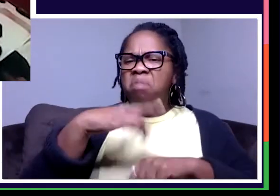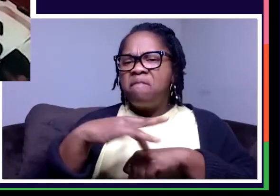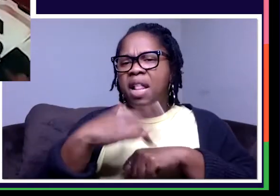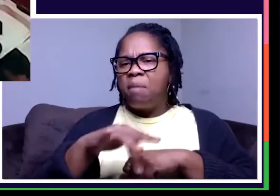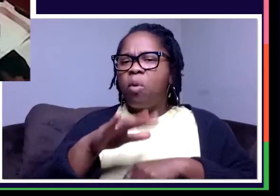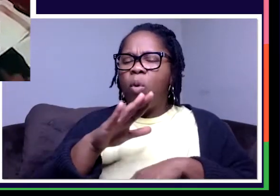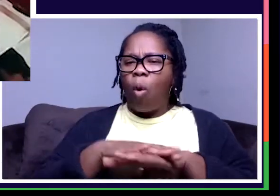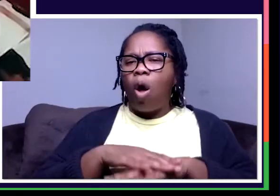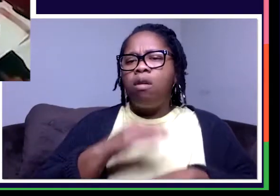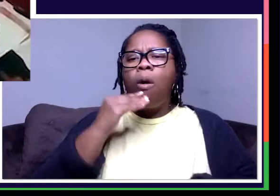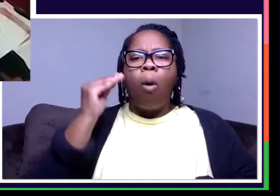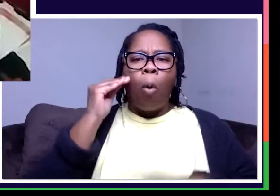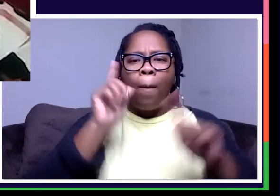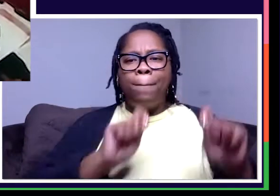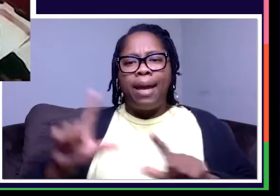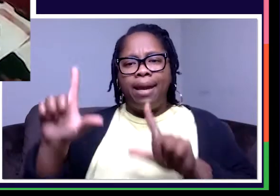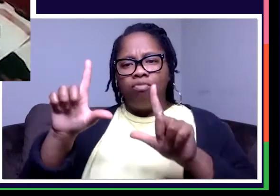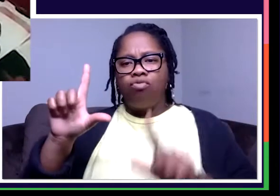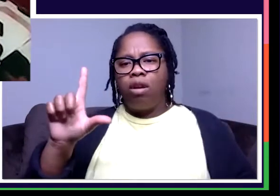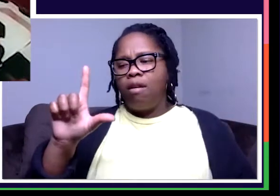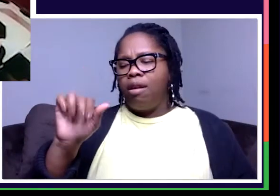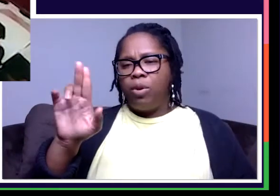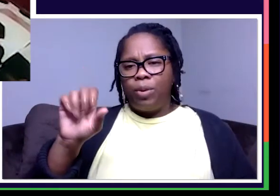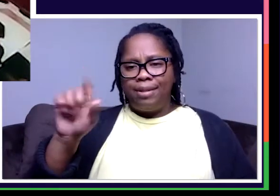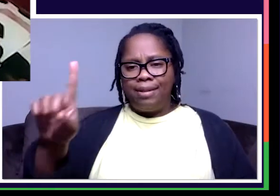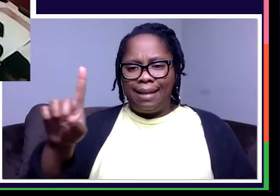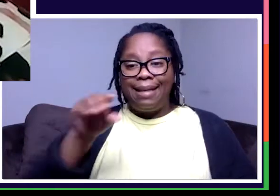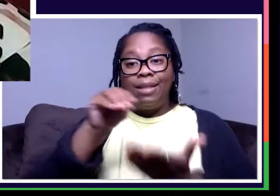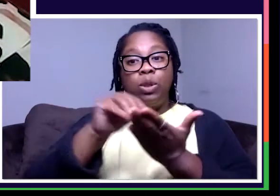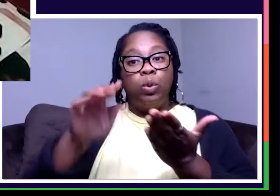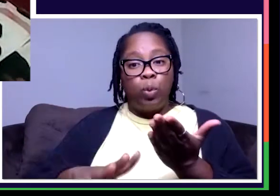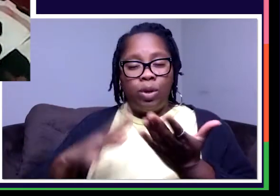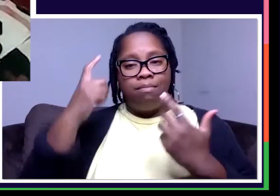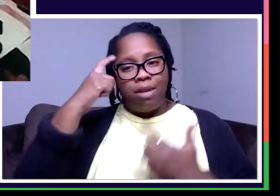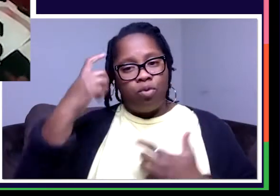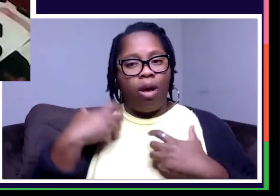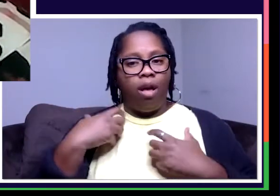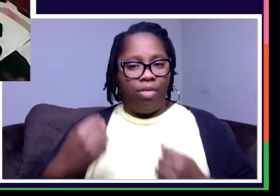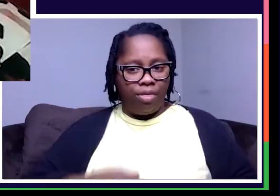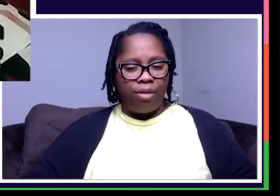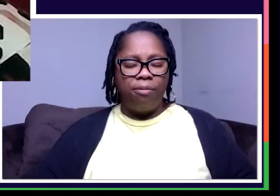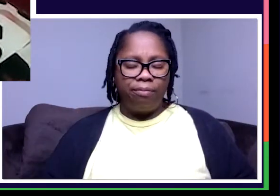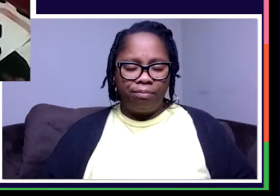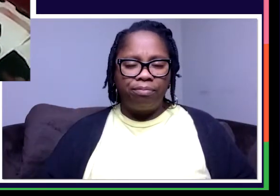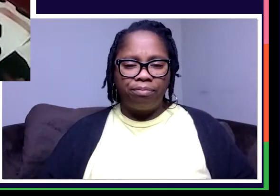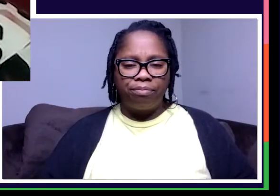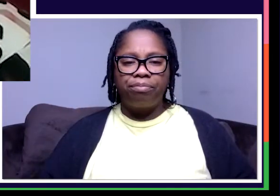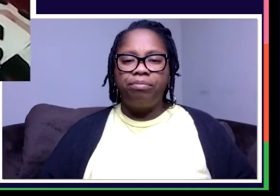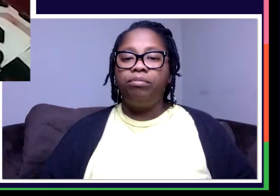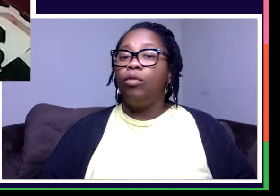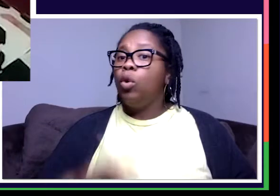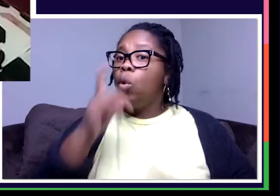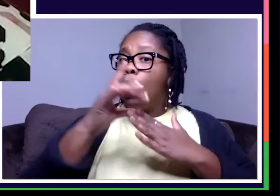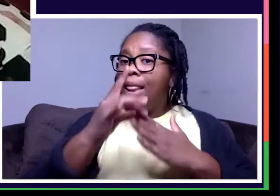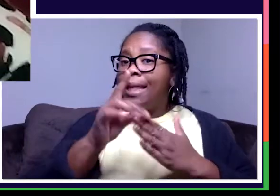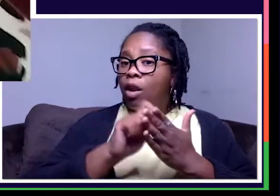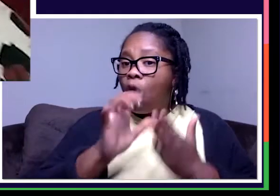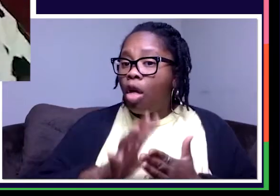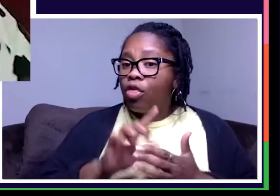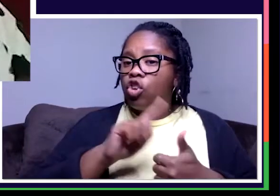below, and they're also available on the LAUSD Student Mental Health